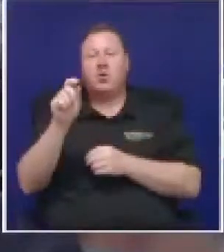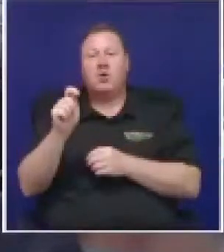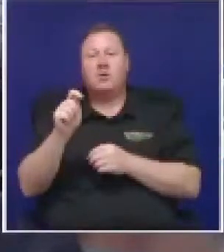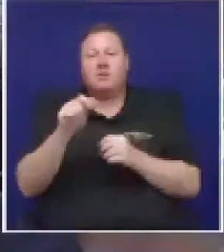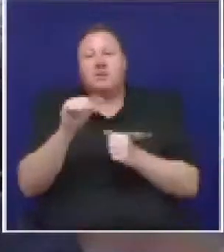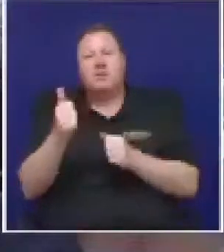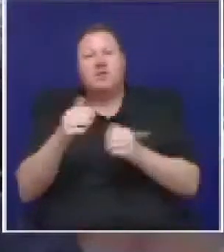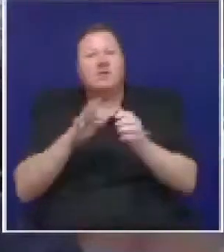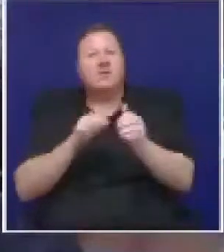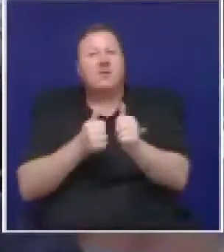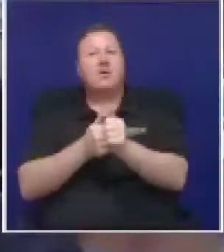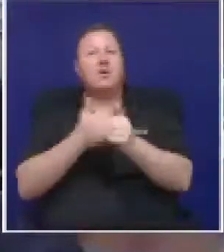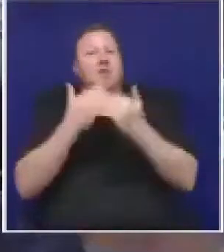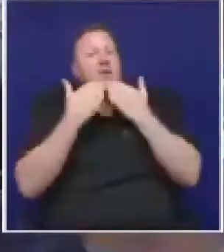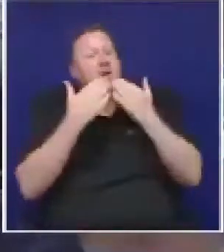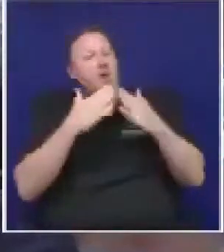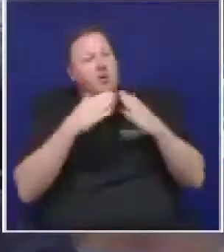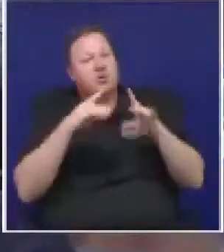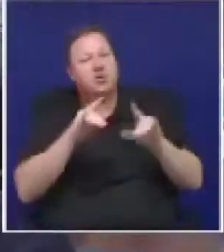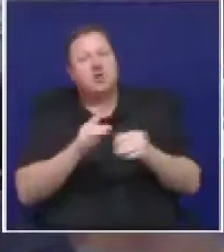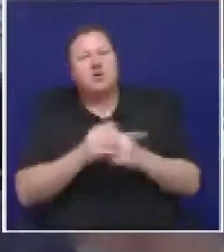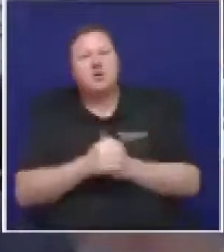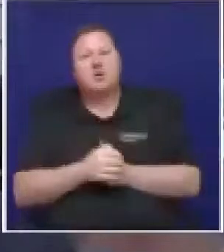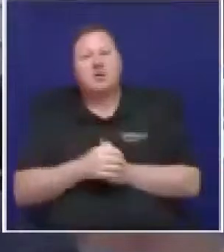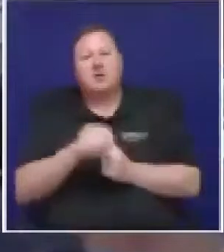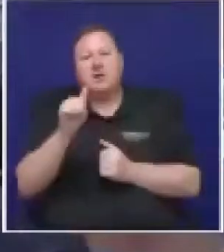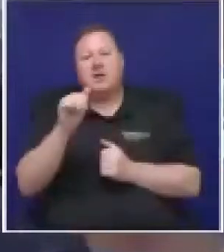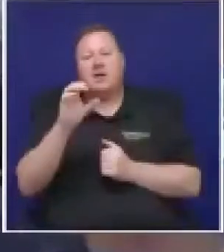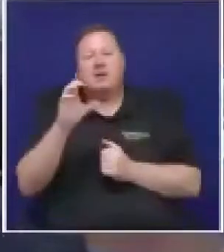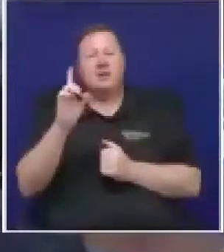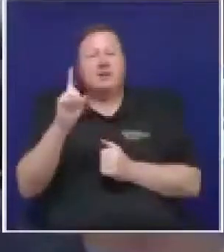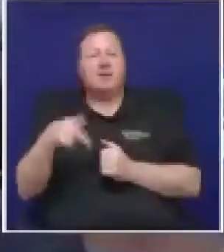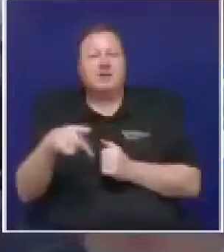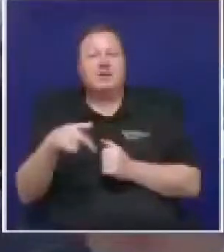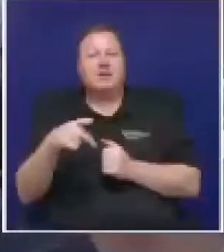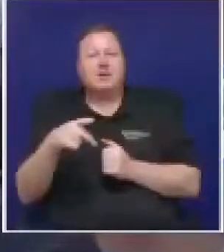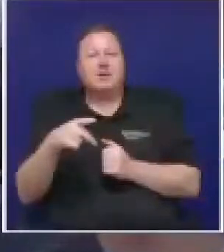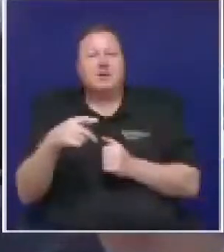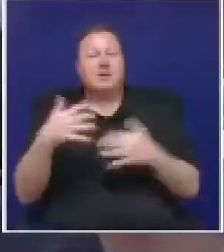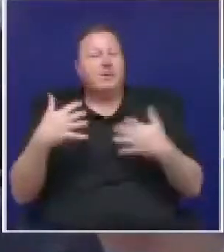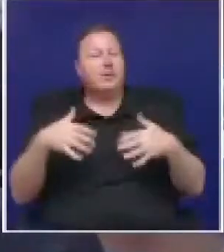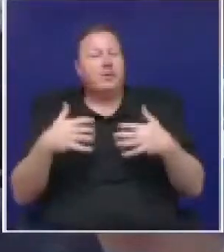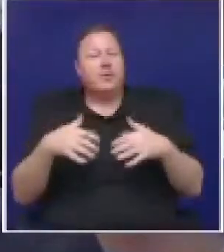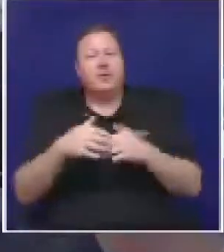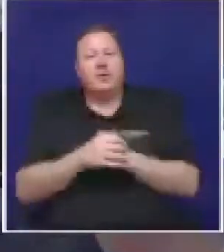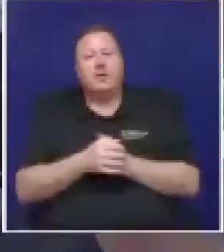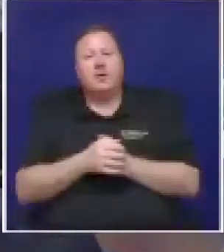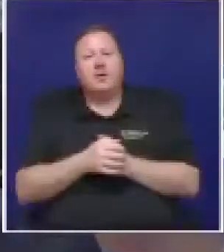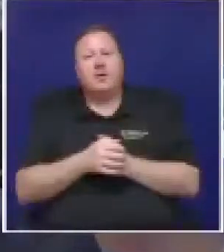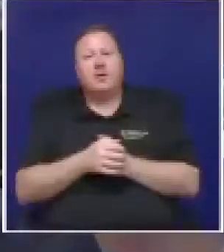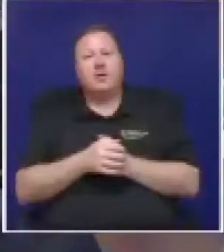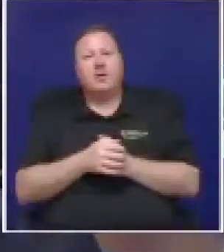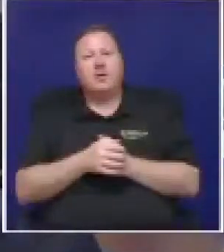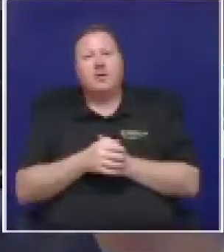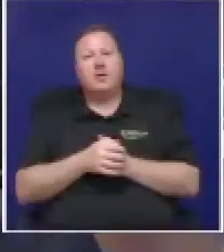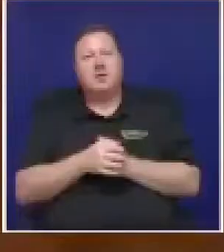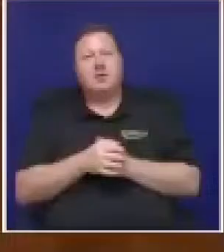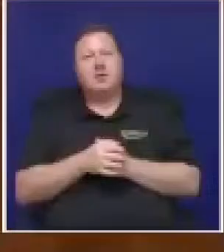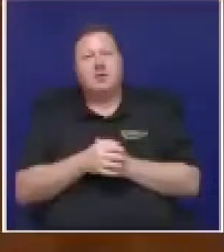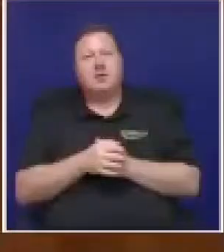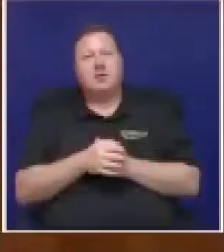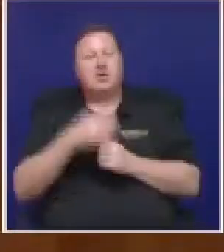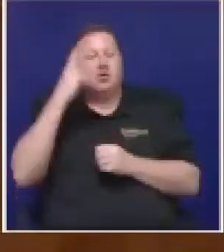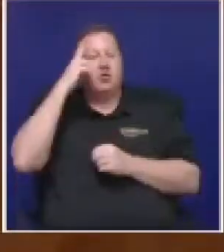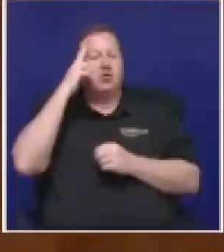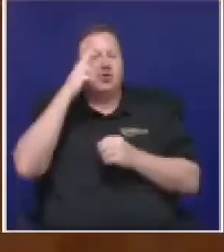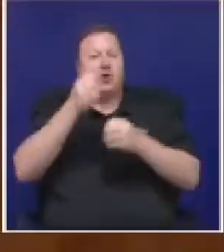follow-up. Thank you, House Chair. House Chair, the ACDP commends government on the delisting from the FATF grey list,